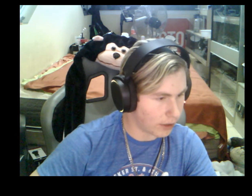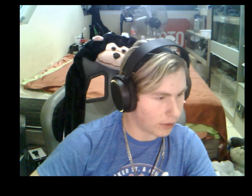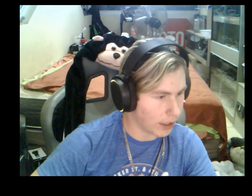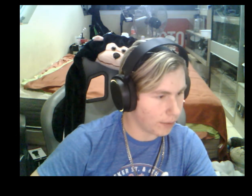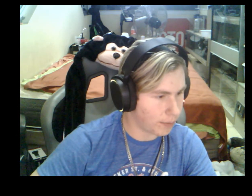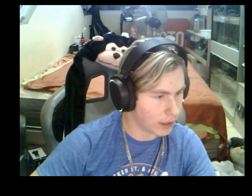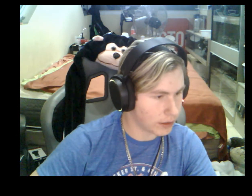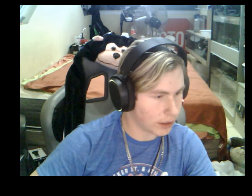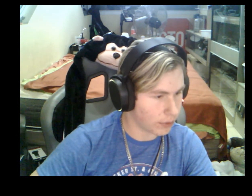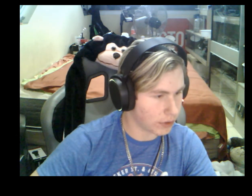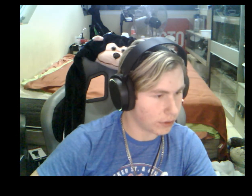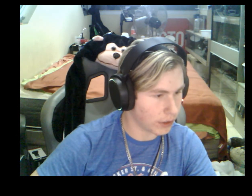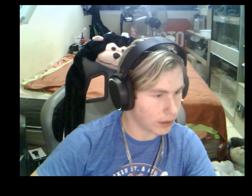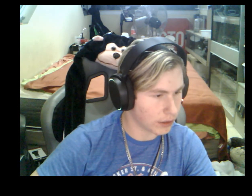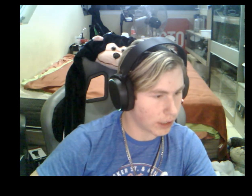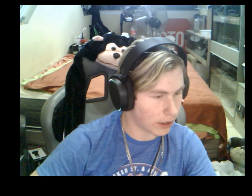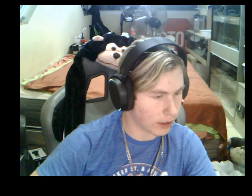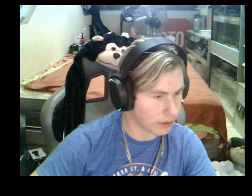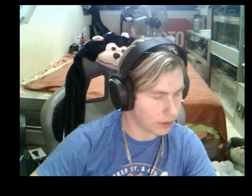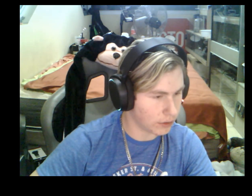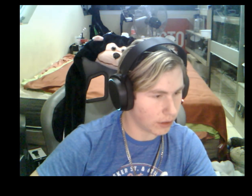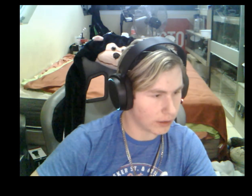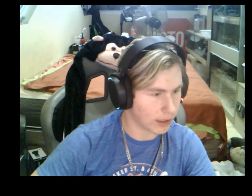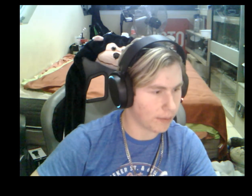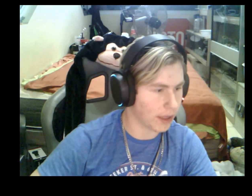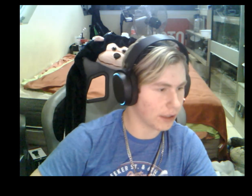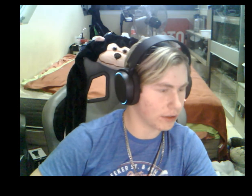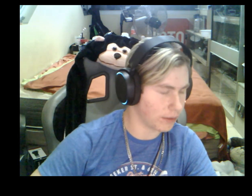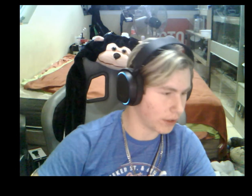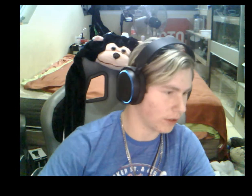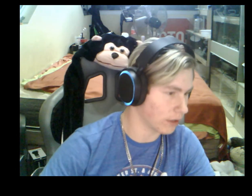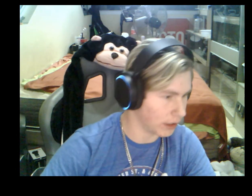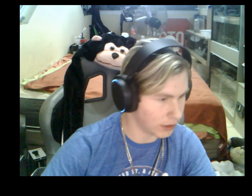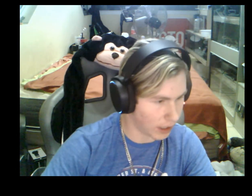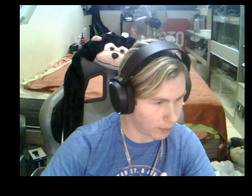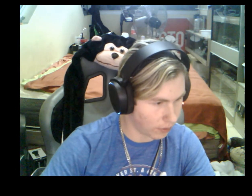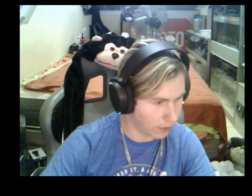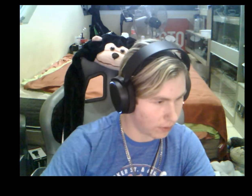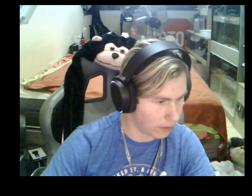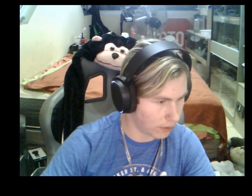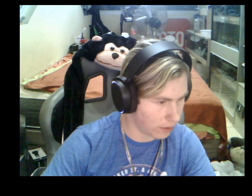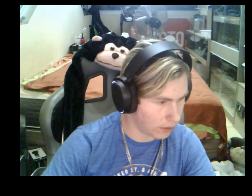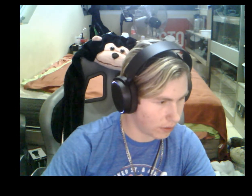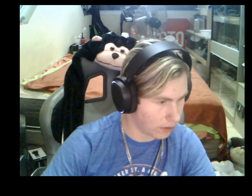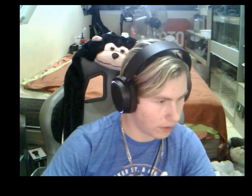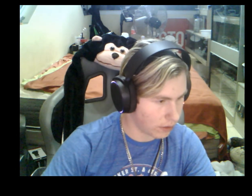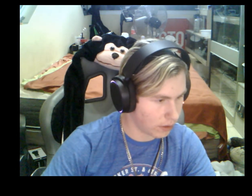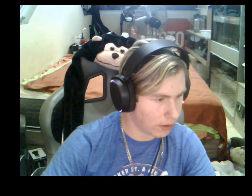Man, I really appreciate what you're doing. Shout out to you. I'll sub. Thank you so much, Dr. Ninja Apple.